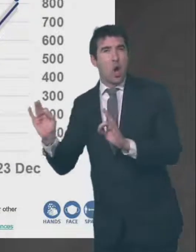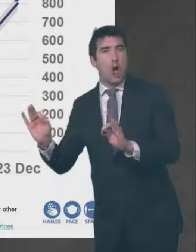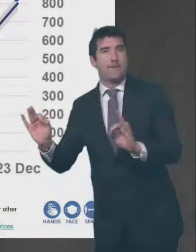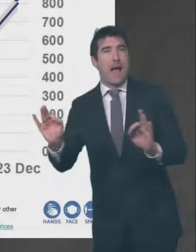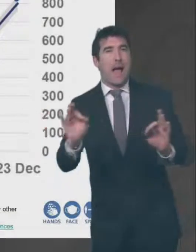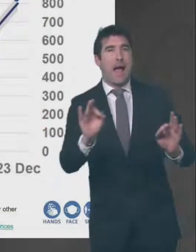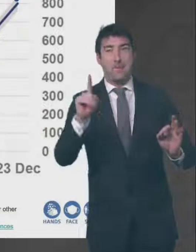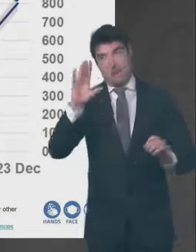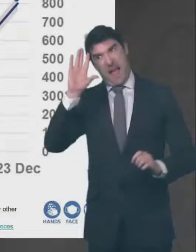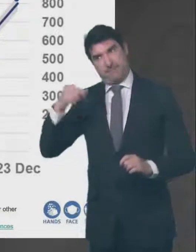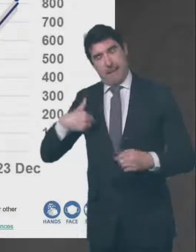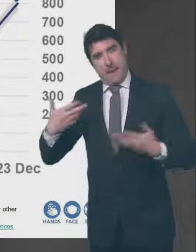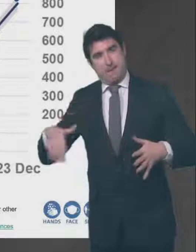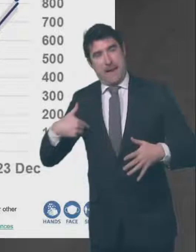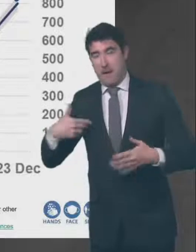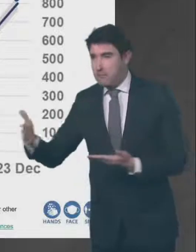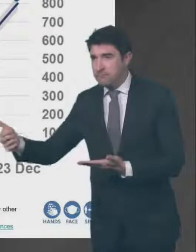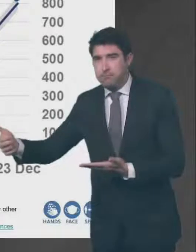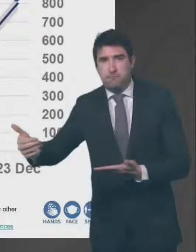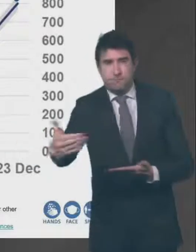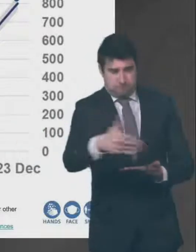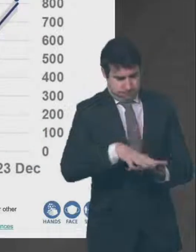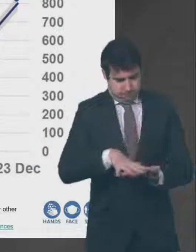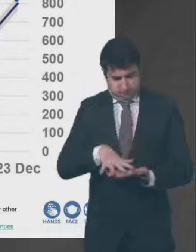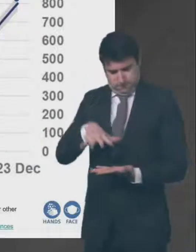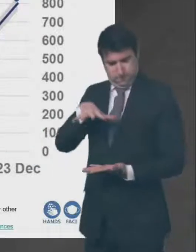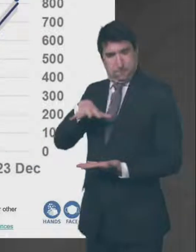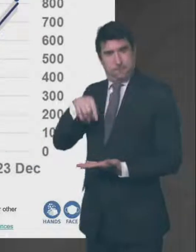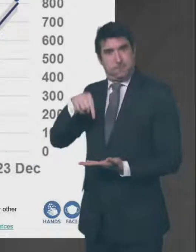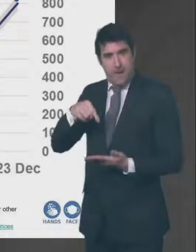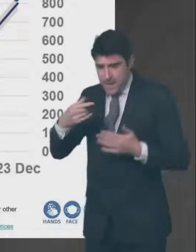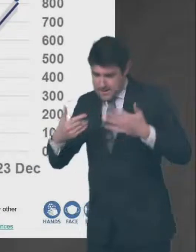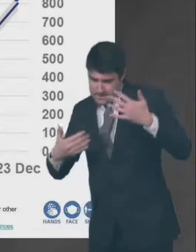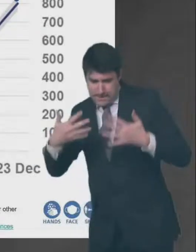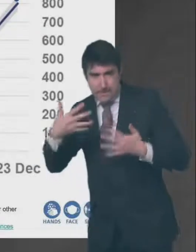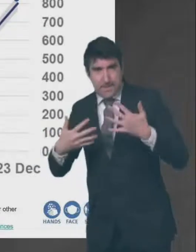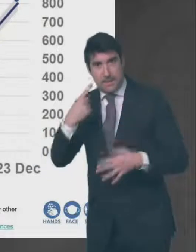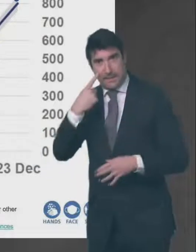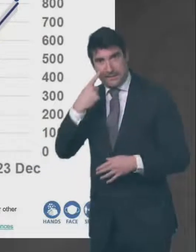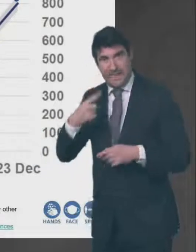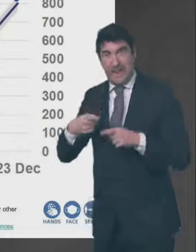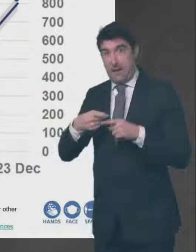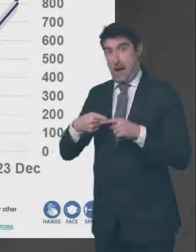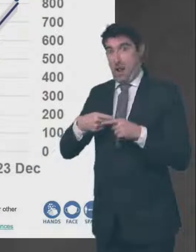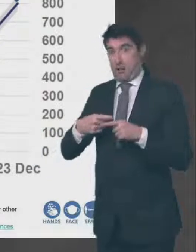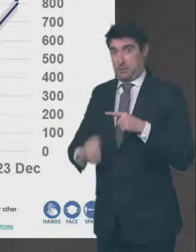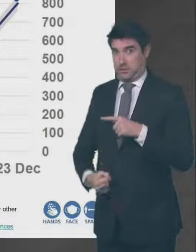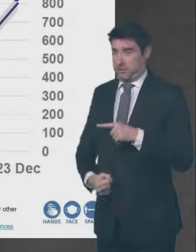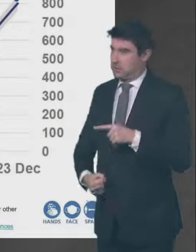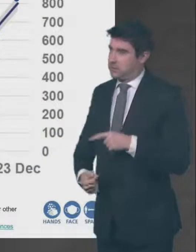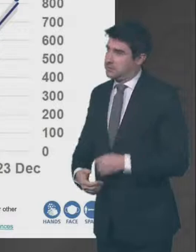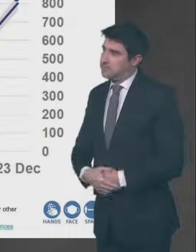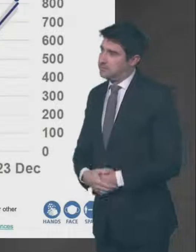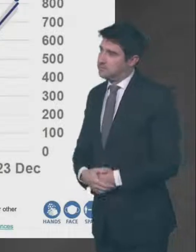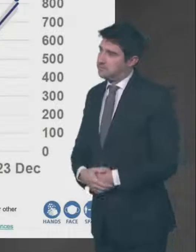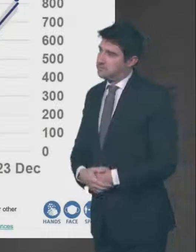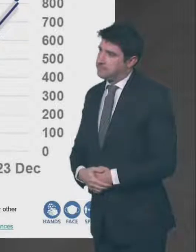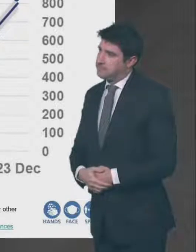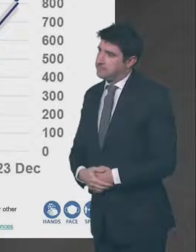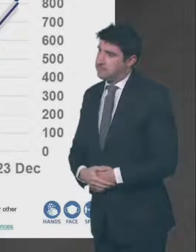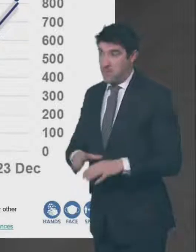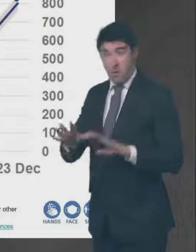over time, from typically at the start of the autumn 1 in 900 people testing